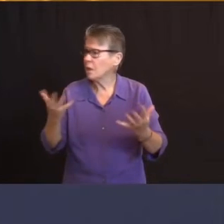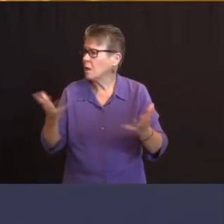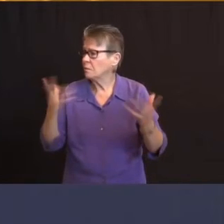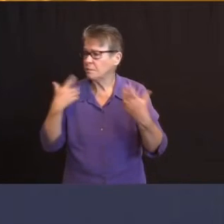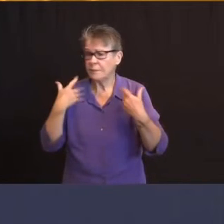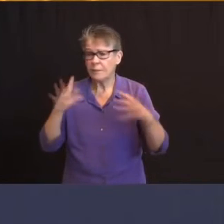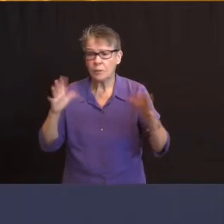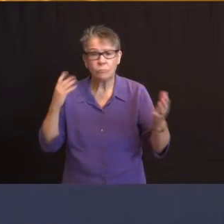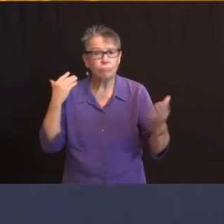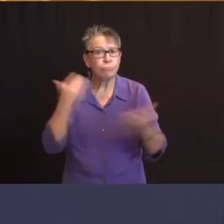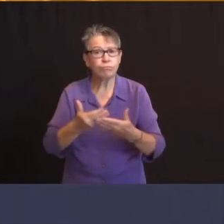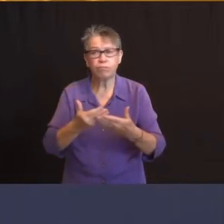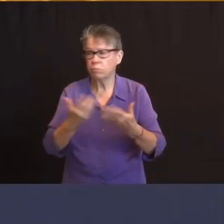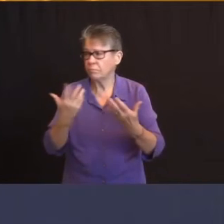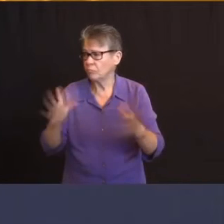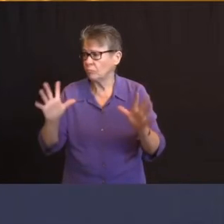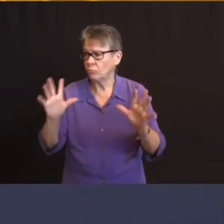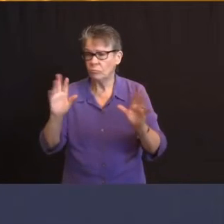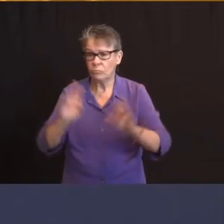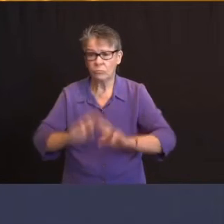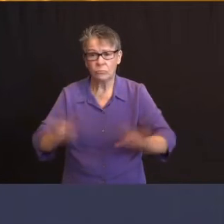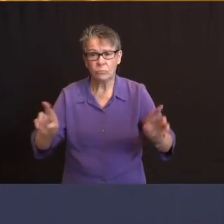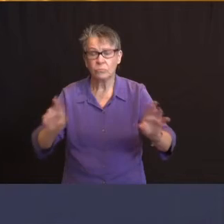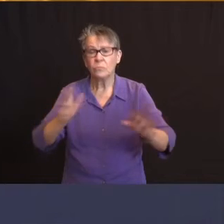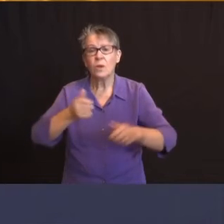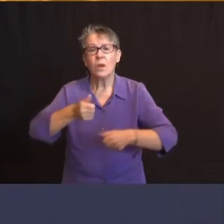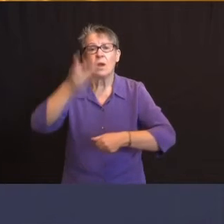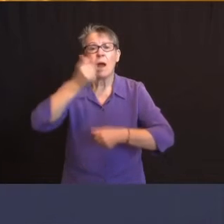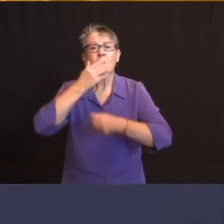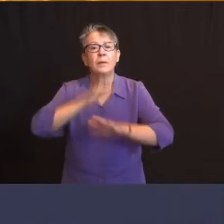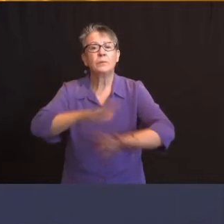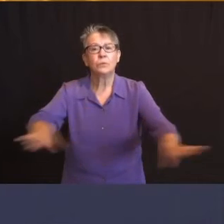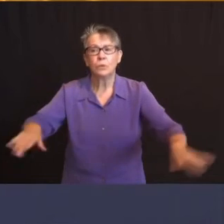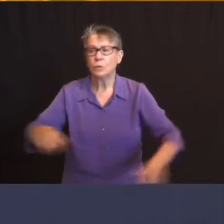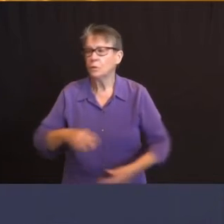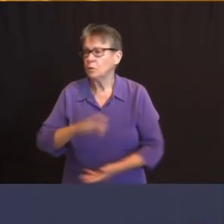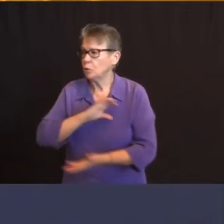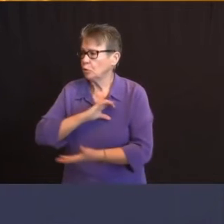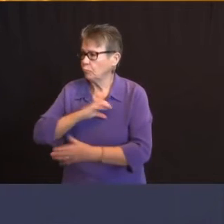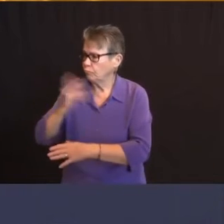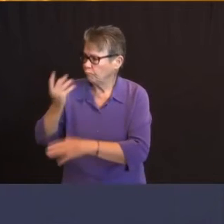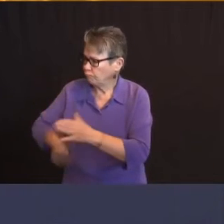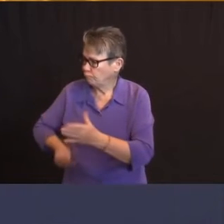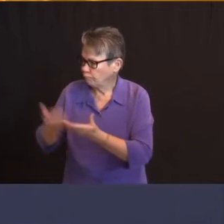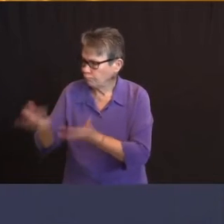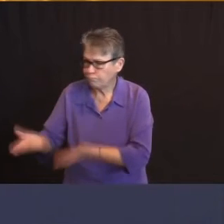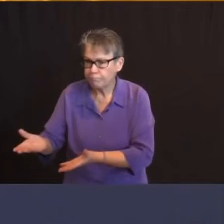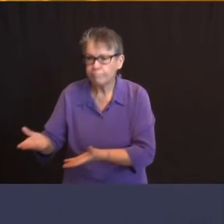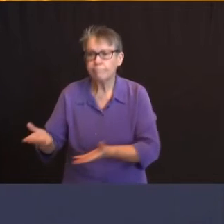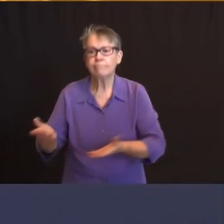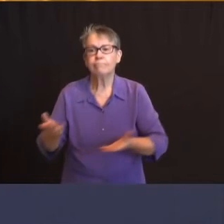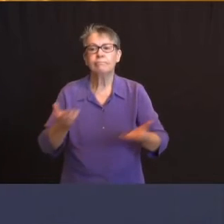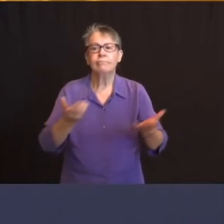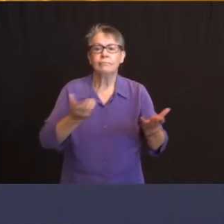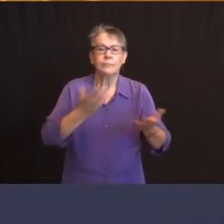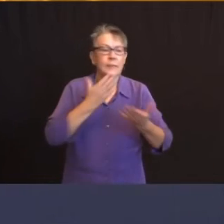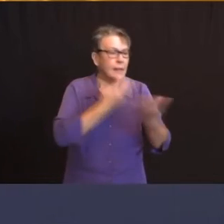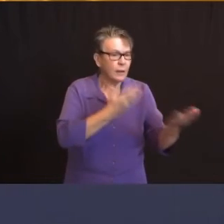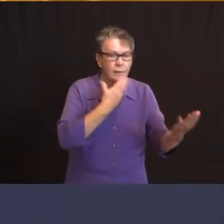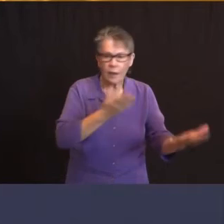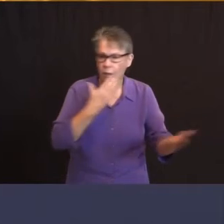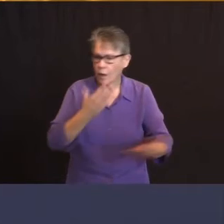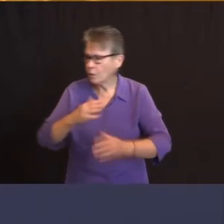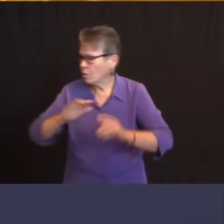Ed, thank you for being here and for your leadership, Pat. Same to you. Keep the faith. Jared, Paramel, Dan, the rest of the team.